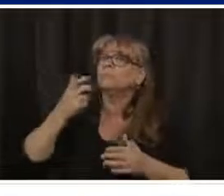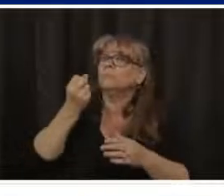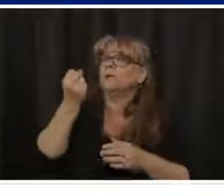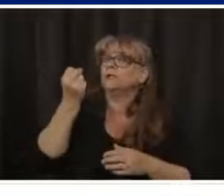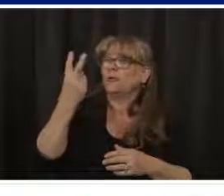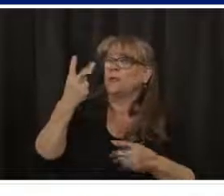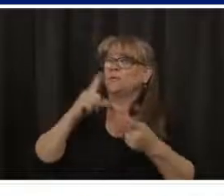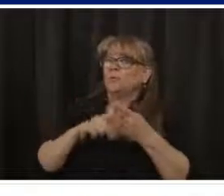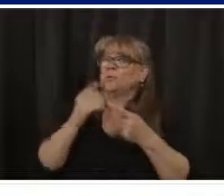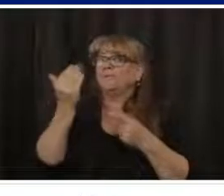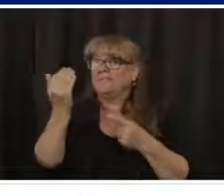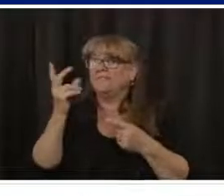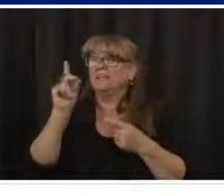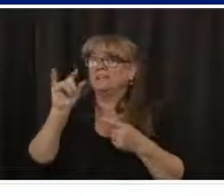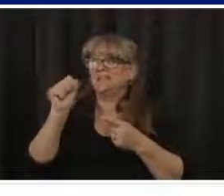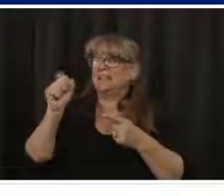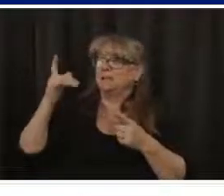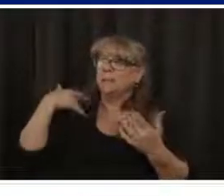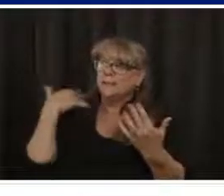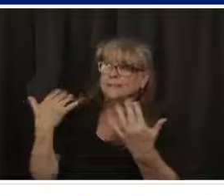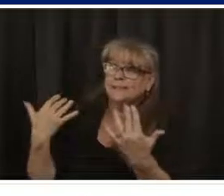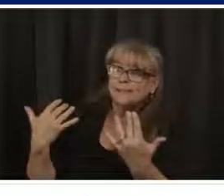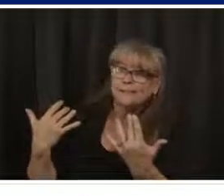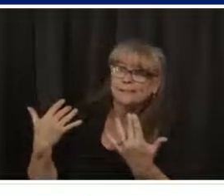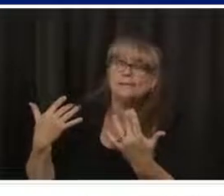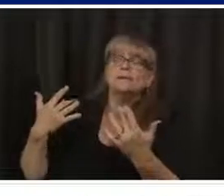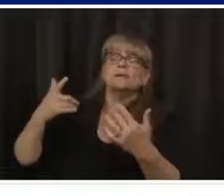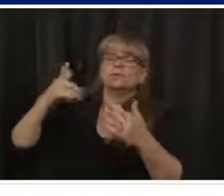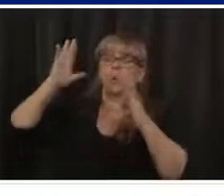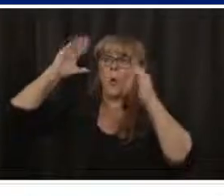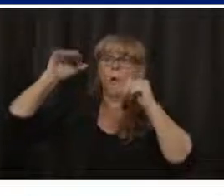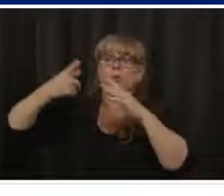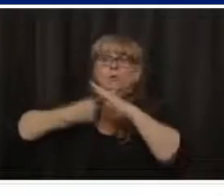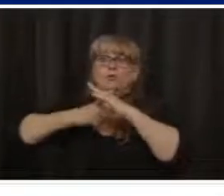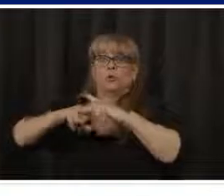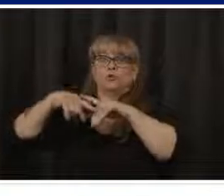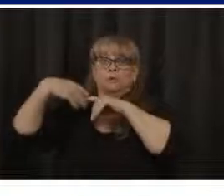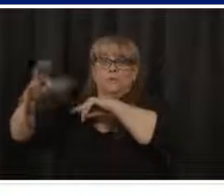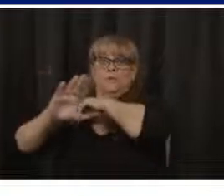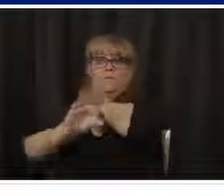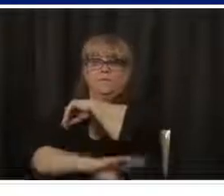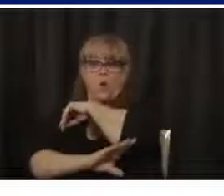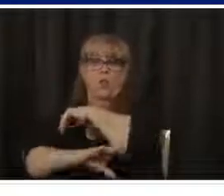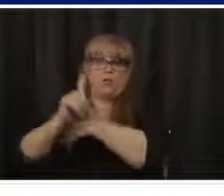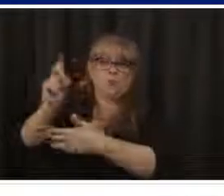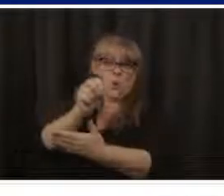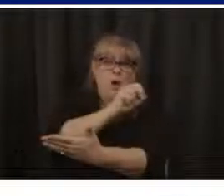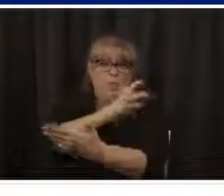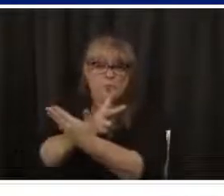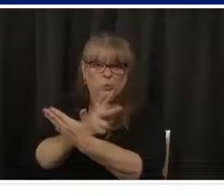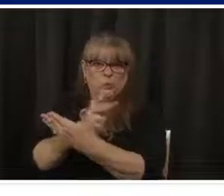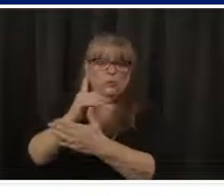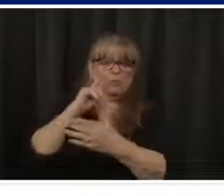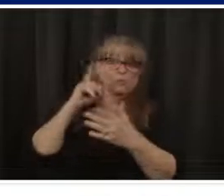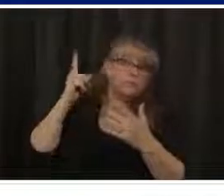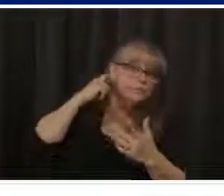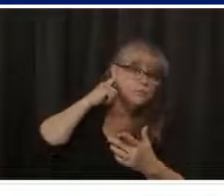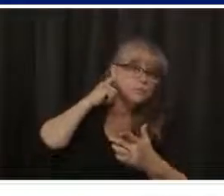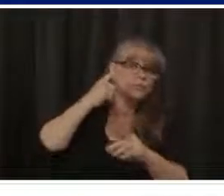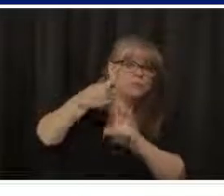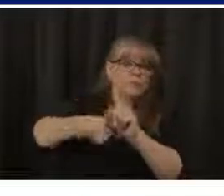year starts next fall. So we're hopeful that that'll be approved in the next month or two so that there's time for